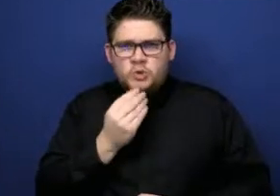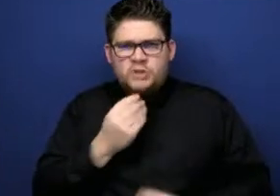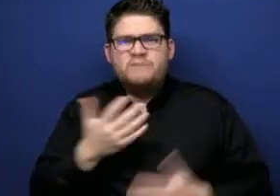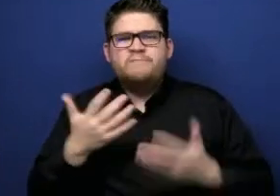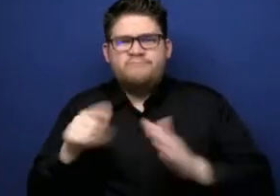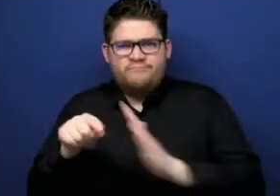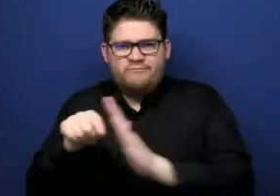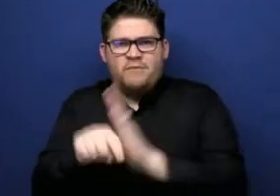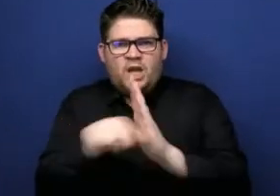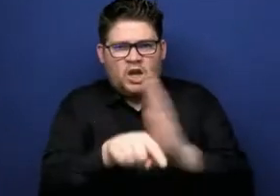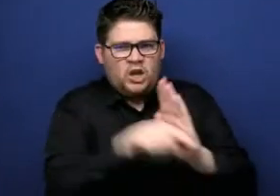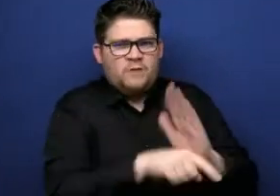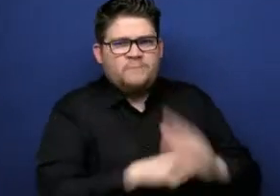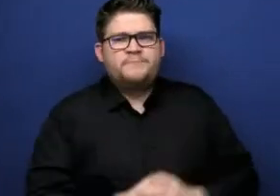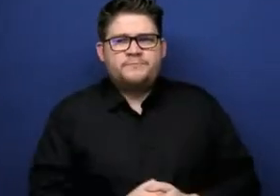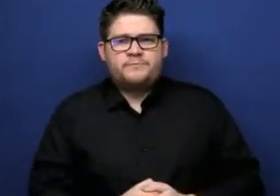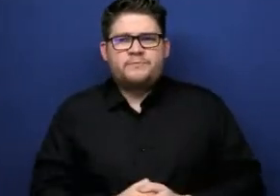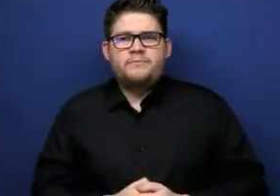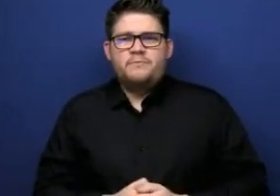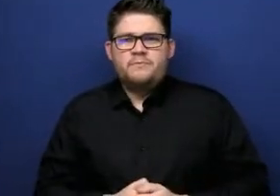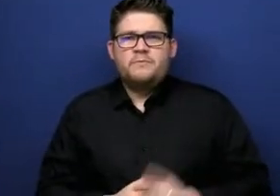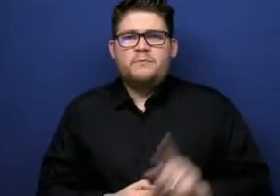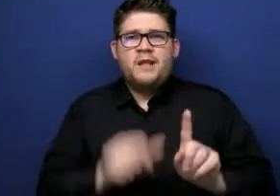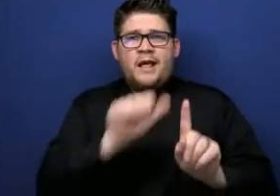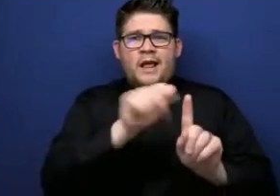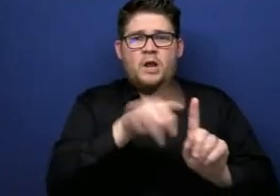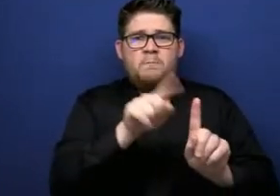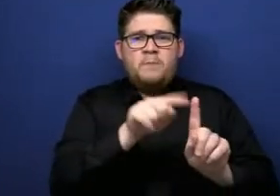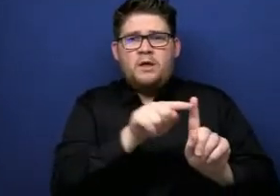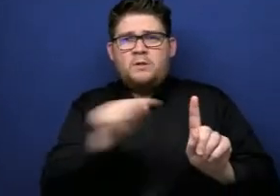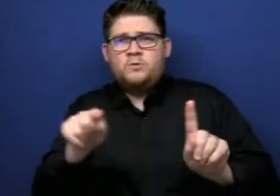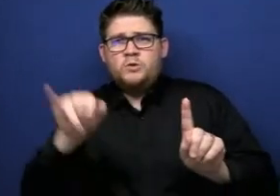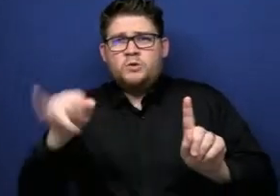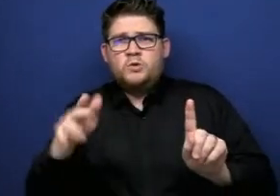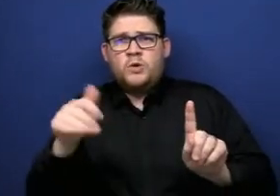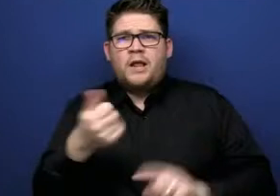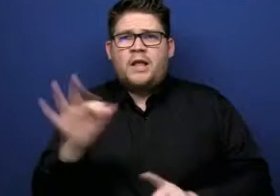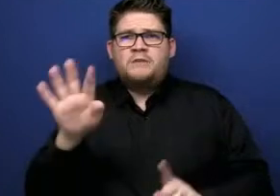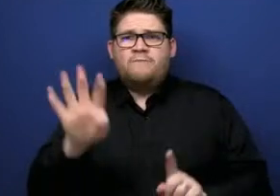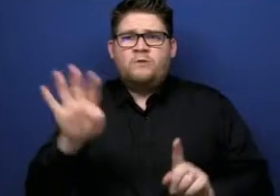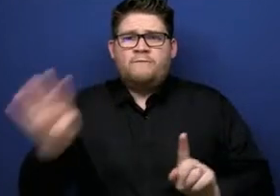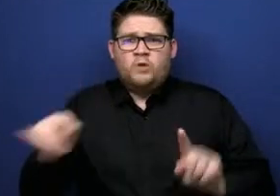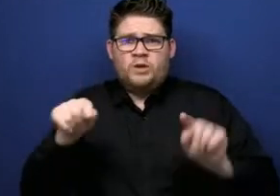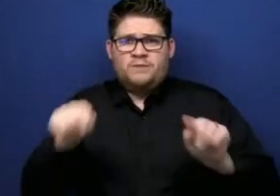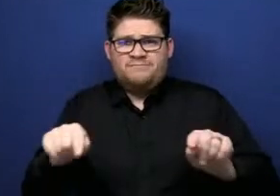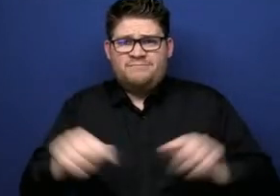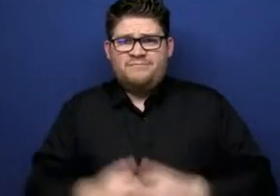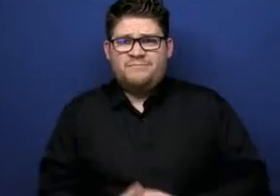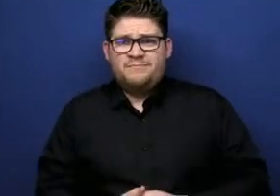And note that D-Day was June 6, 1944, in between.